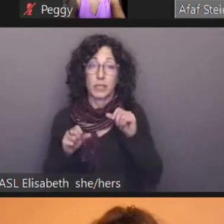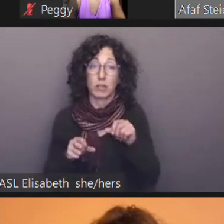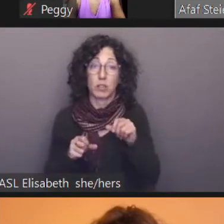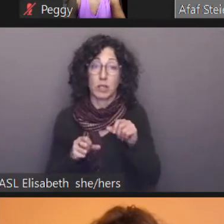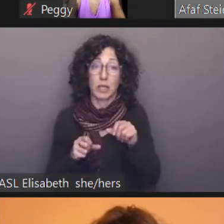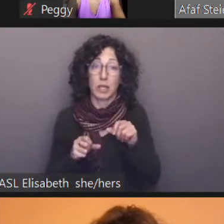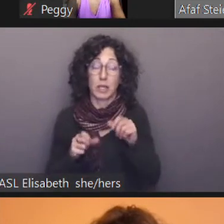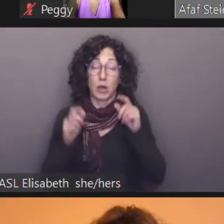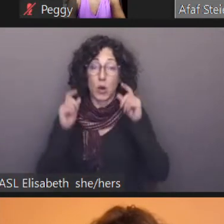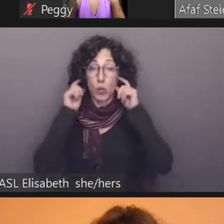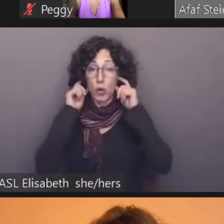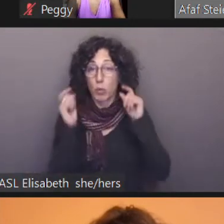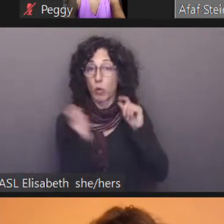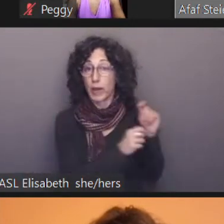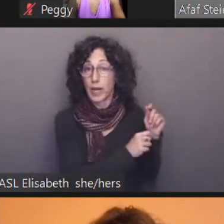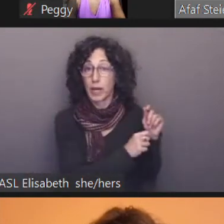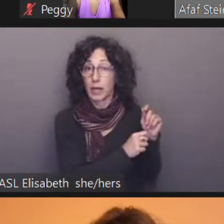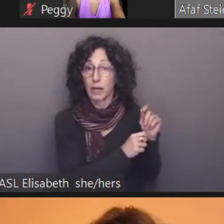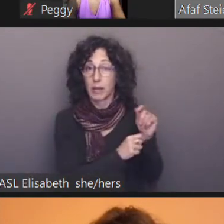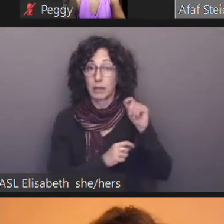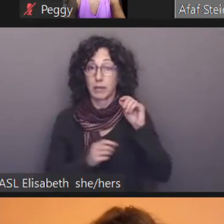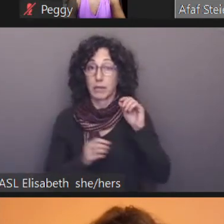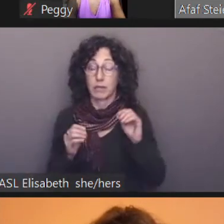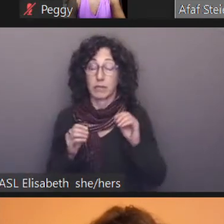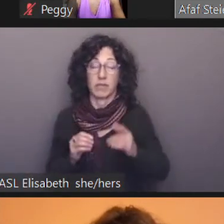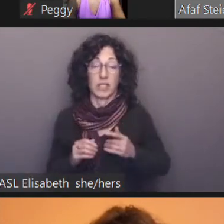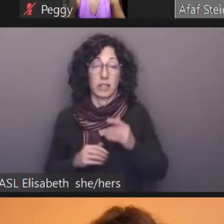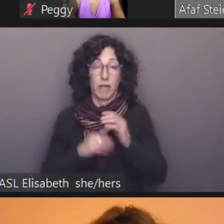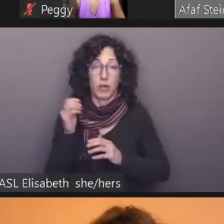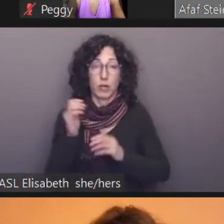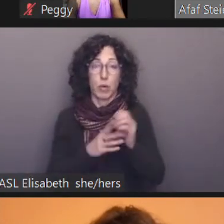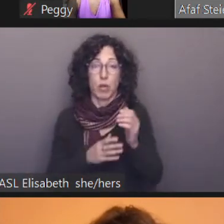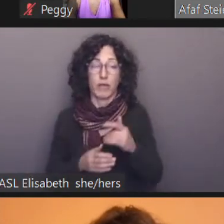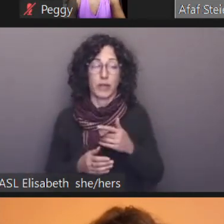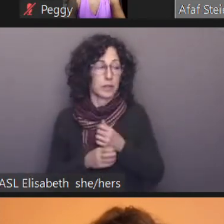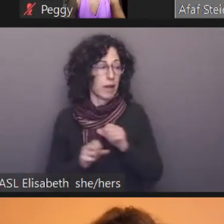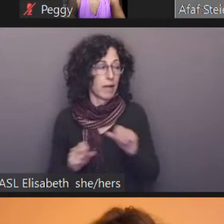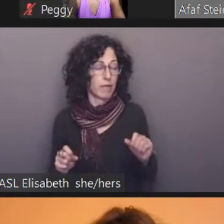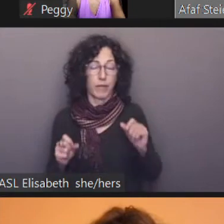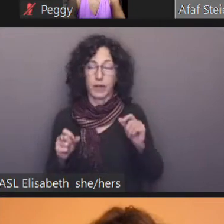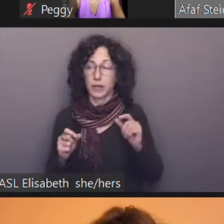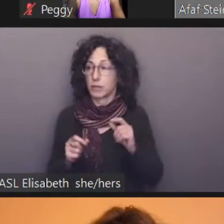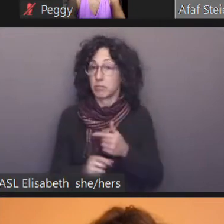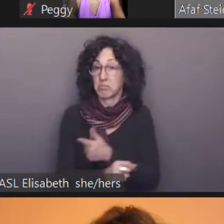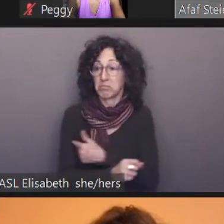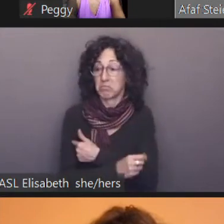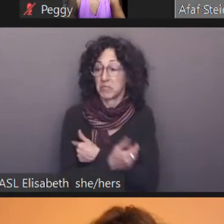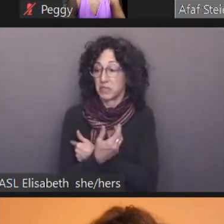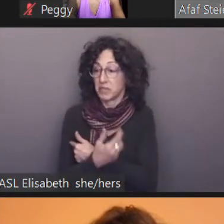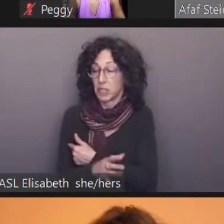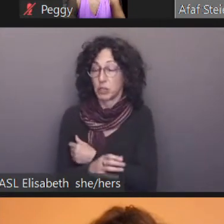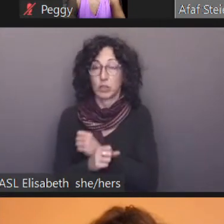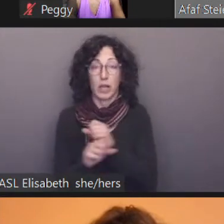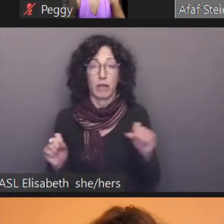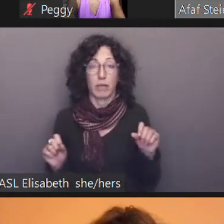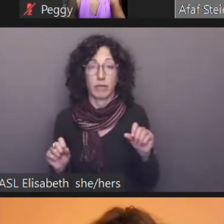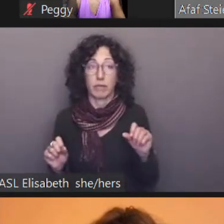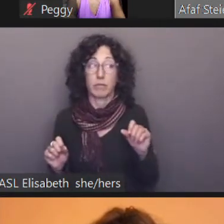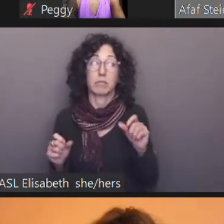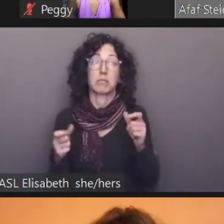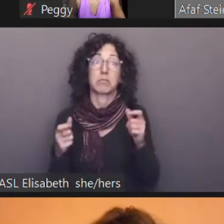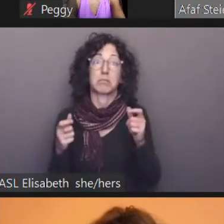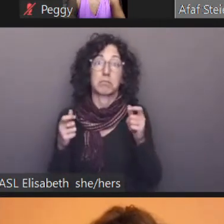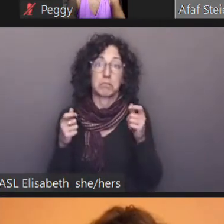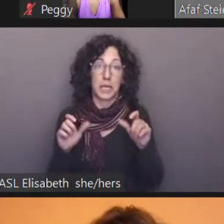and feel more comfortable doing that, and to be able to do it safely with their peers, which I know has been a big area of focus